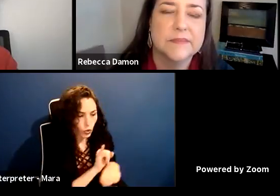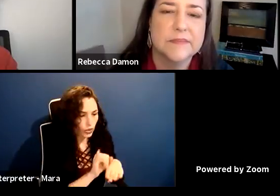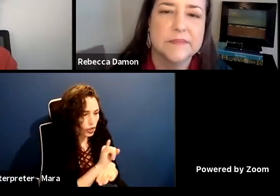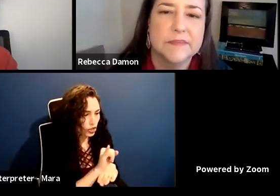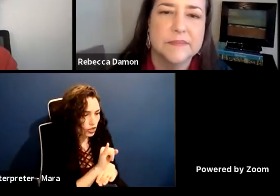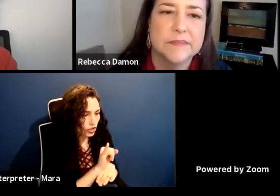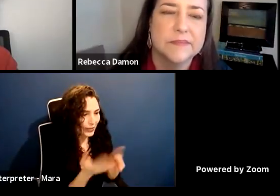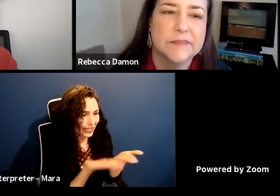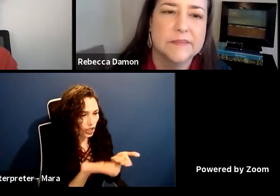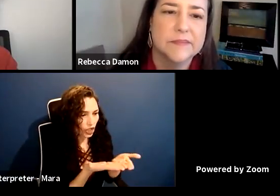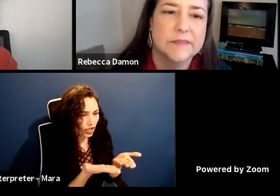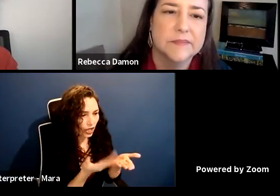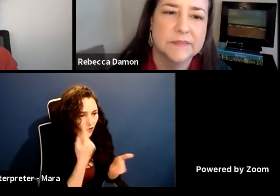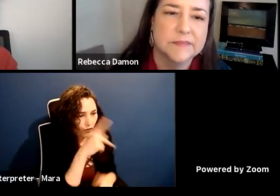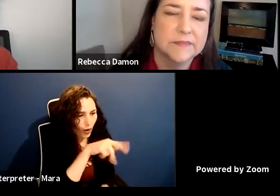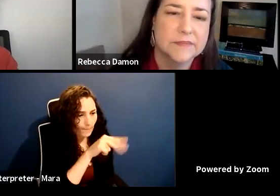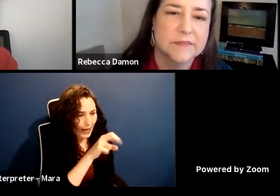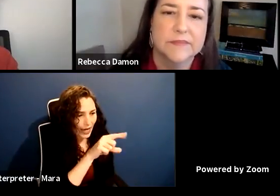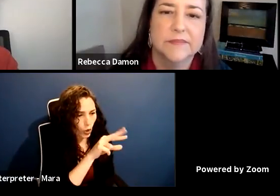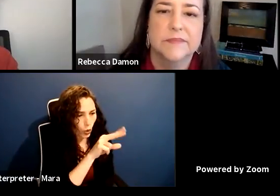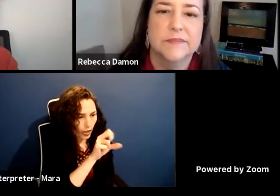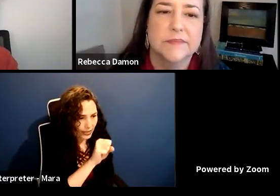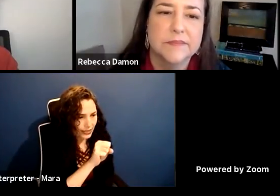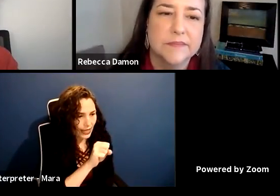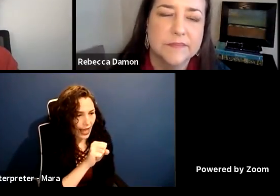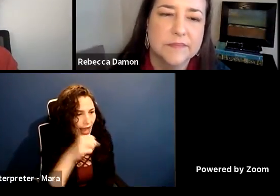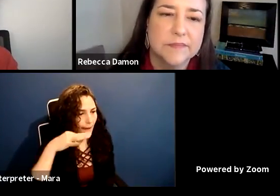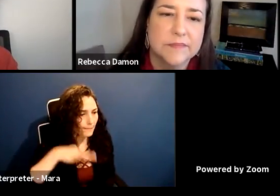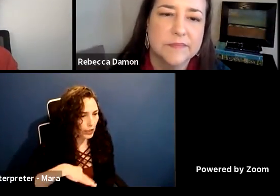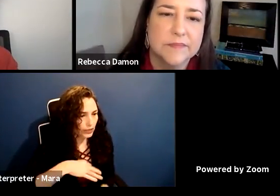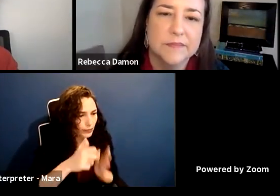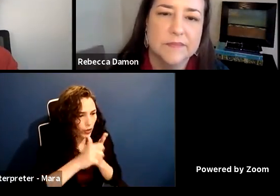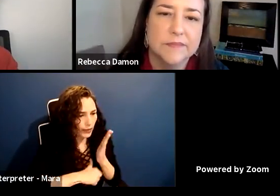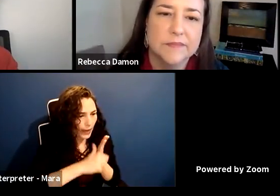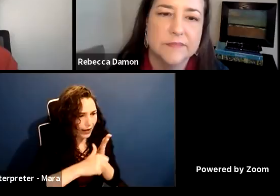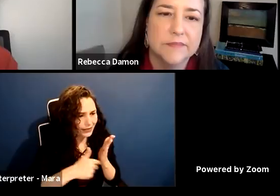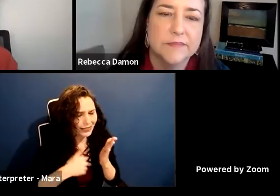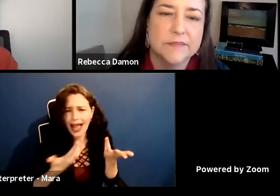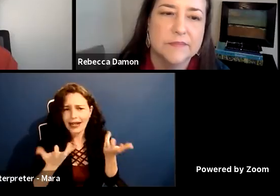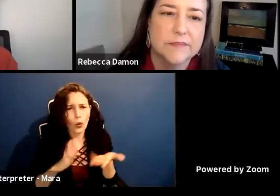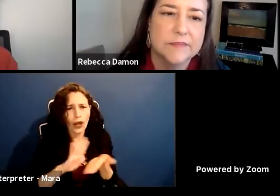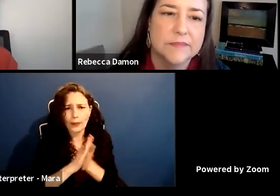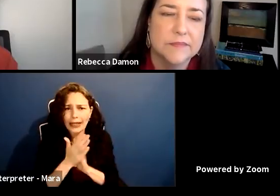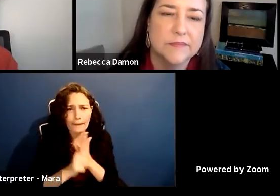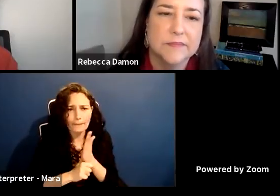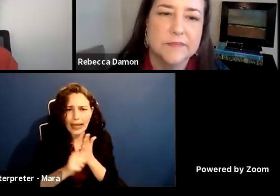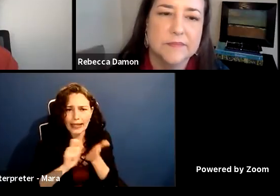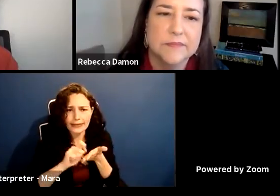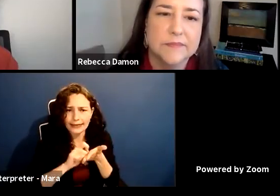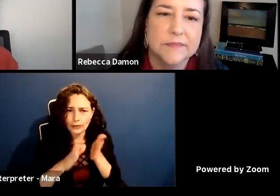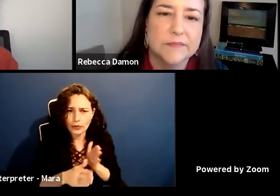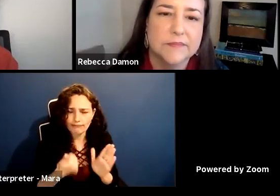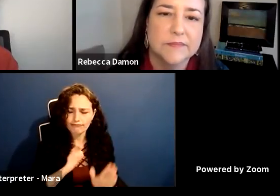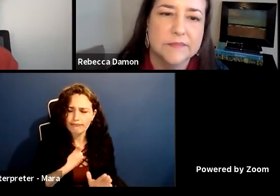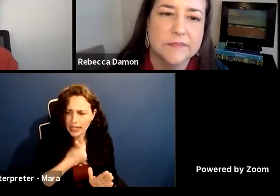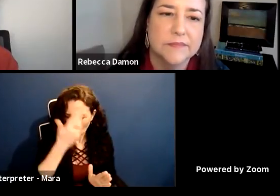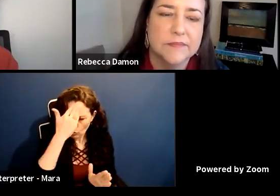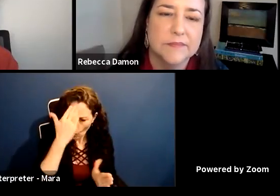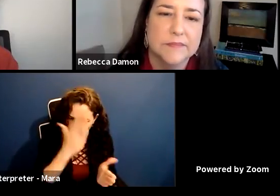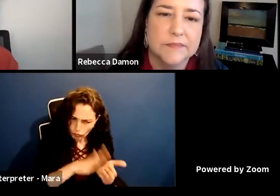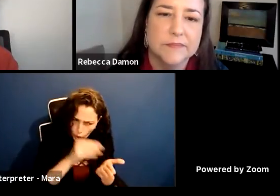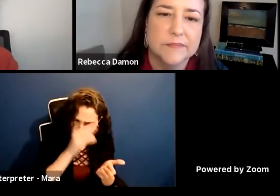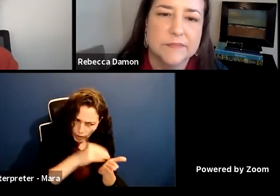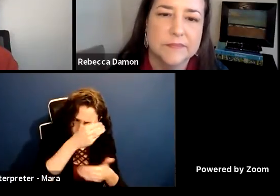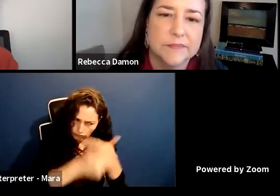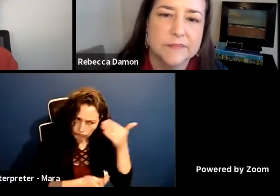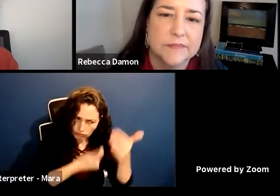with Pittsburgh Magazine. I didn't want to be a magazine writer, but I knew that learning their process and meeting